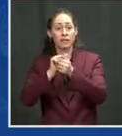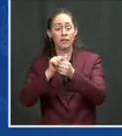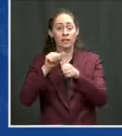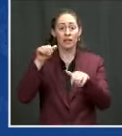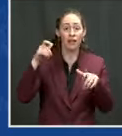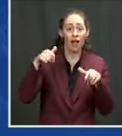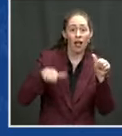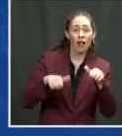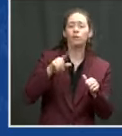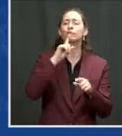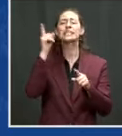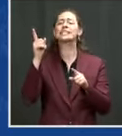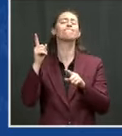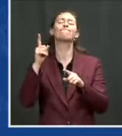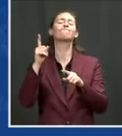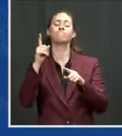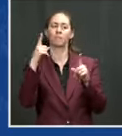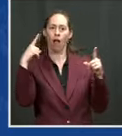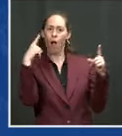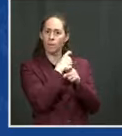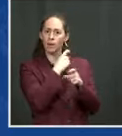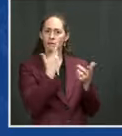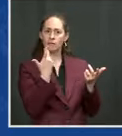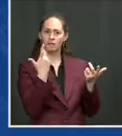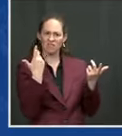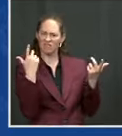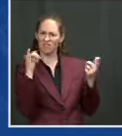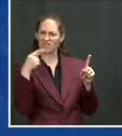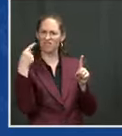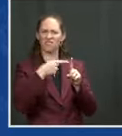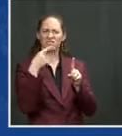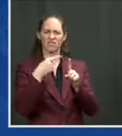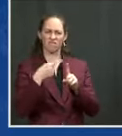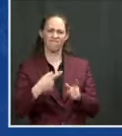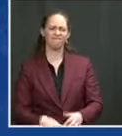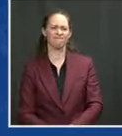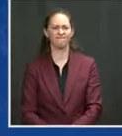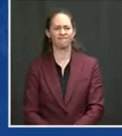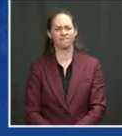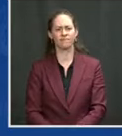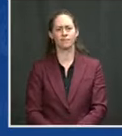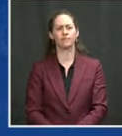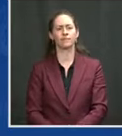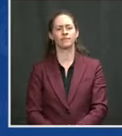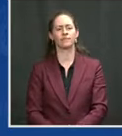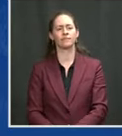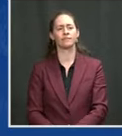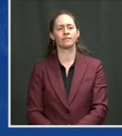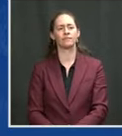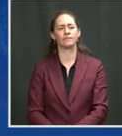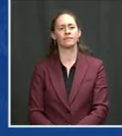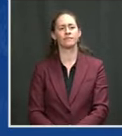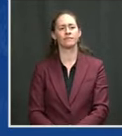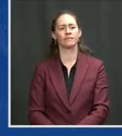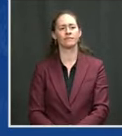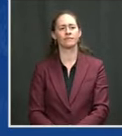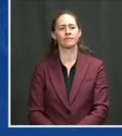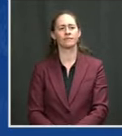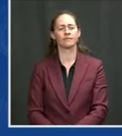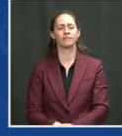like to say we've moved from what I call the vaccine ecstatic and the vaccine excited phase. And we're now in the vaccine